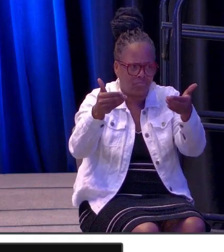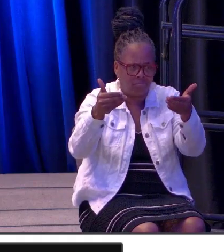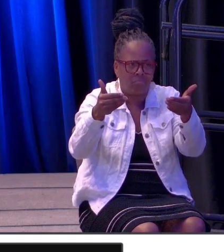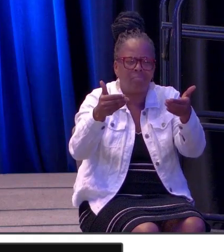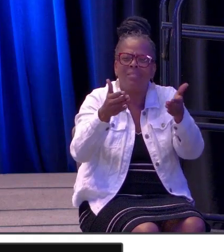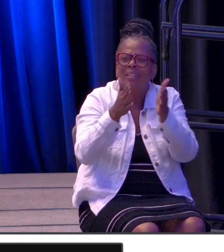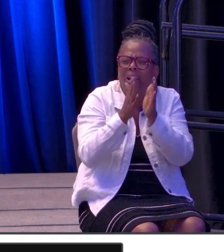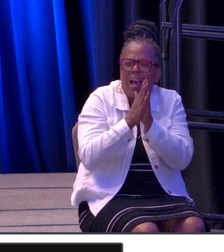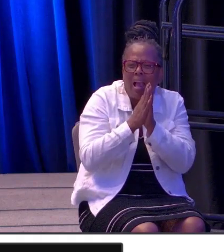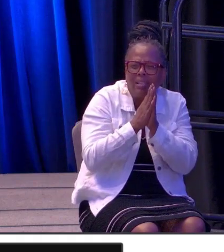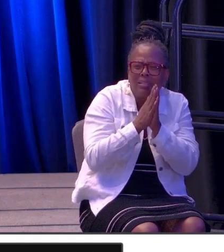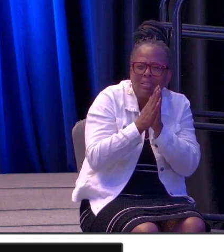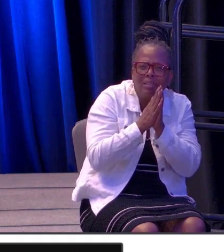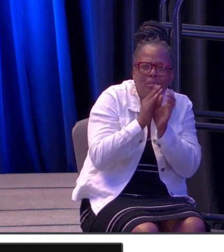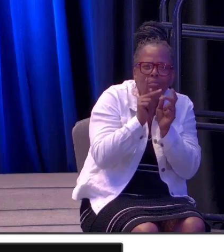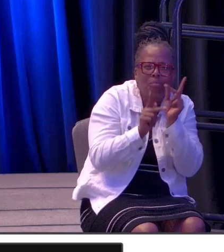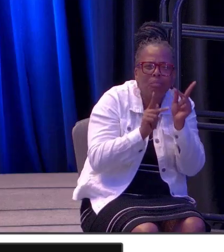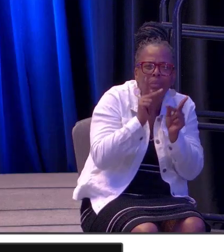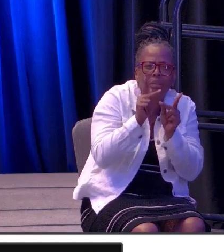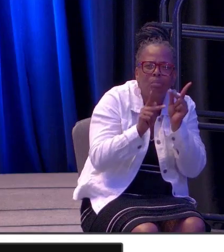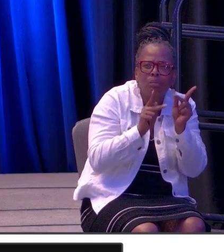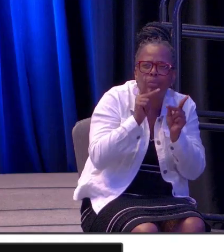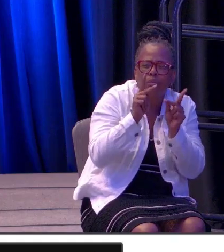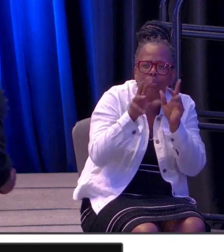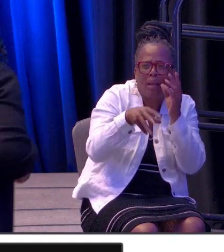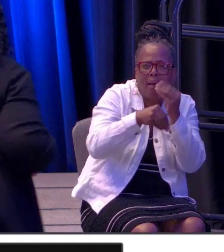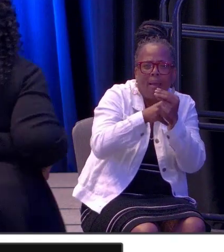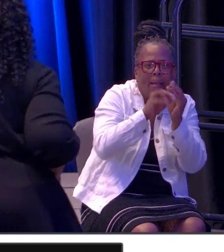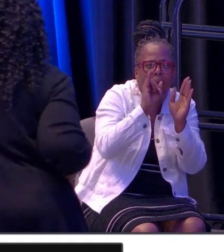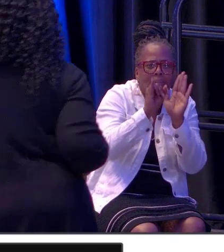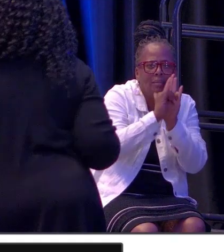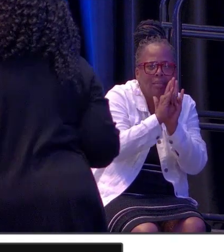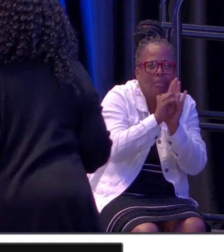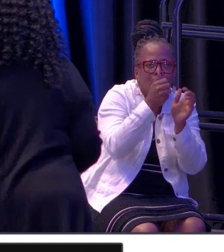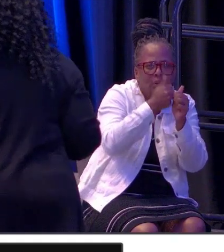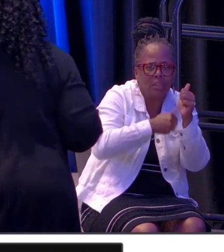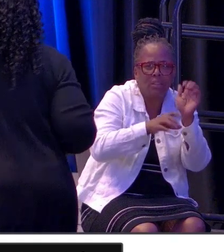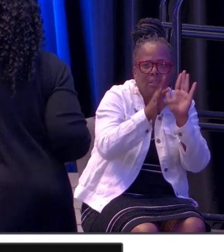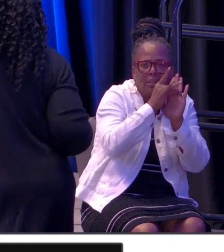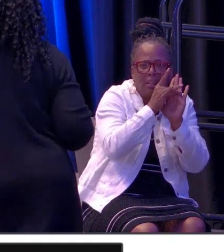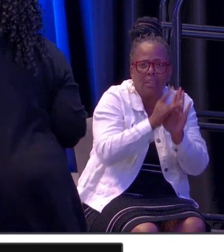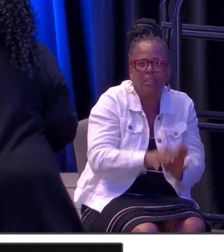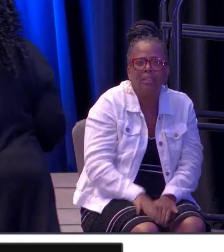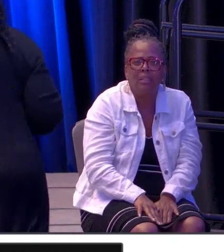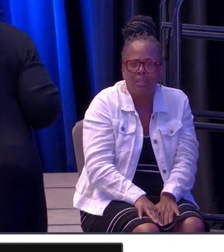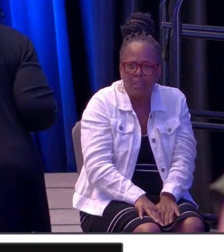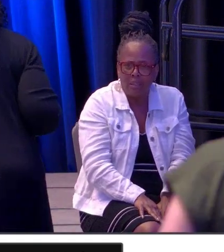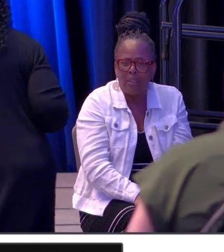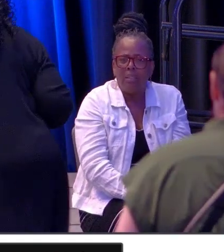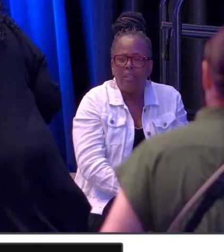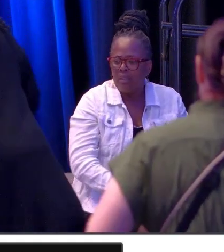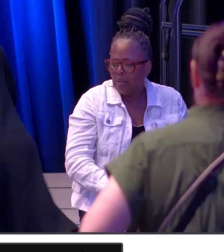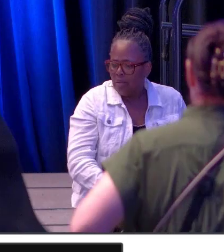asking people to put one of your identities on each one of the Post-it notes.